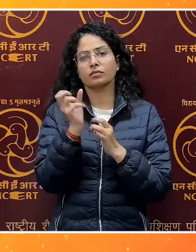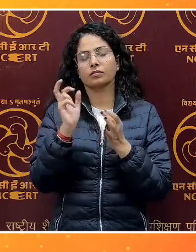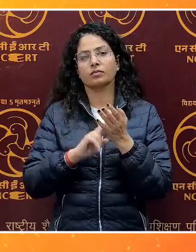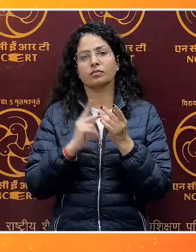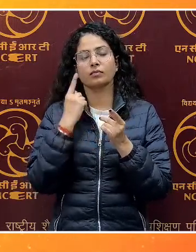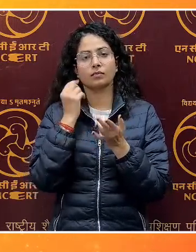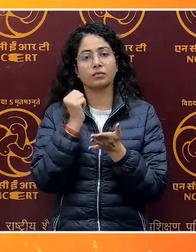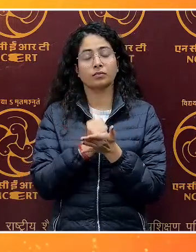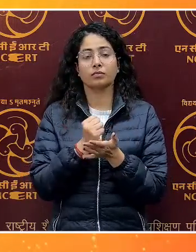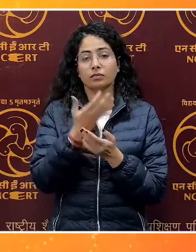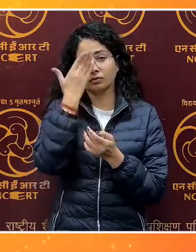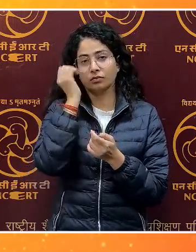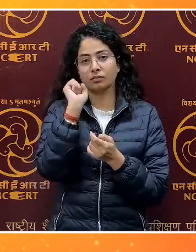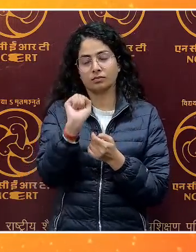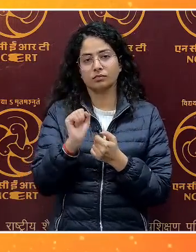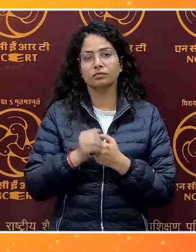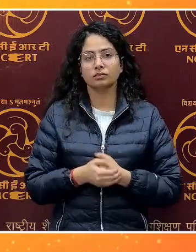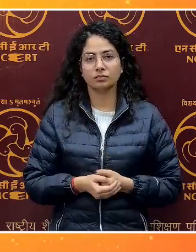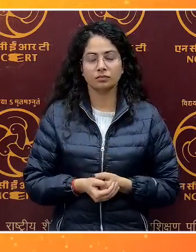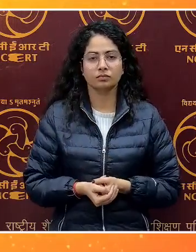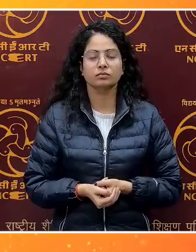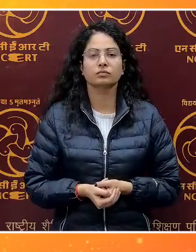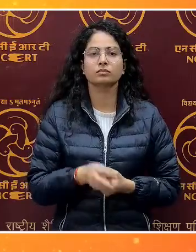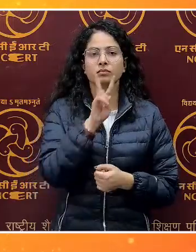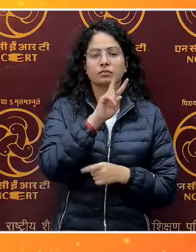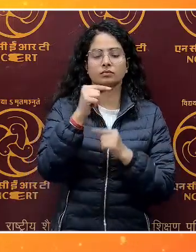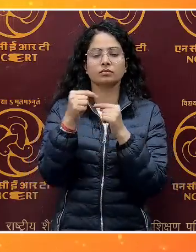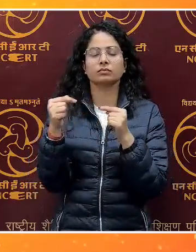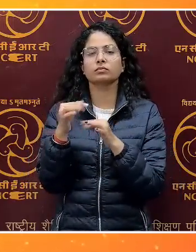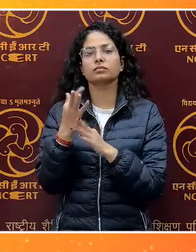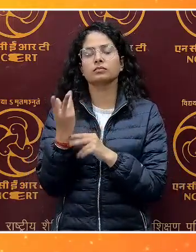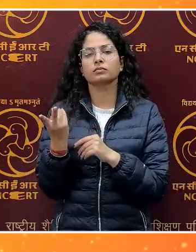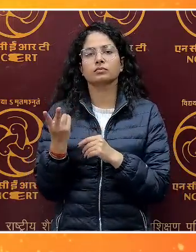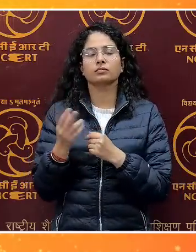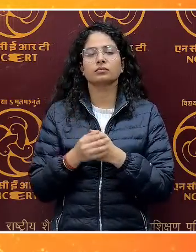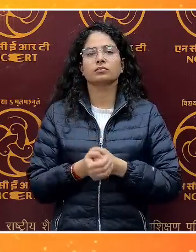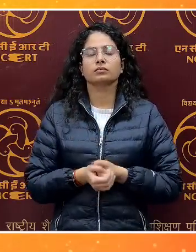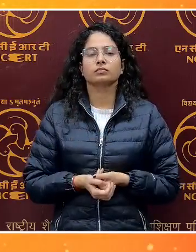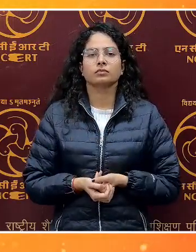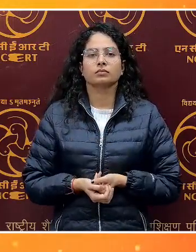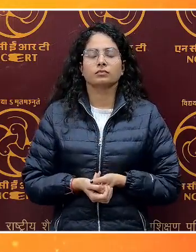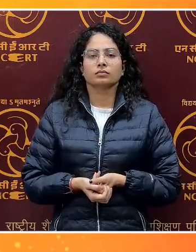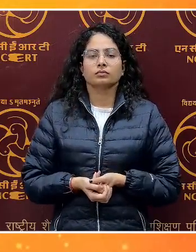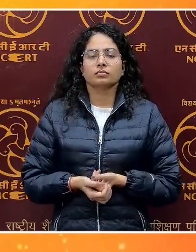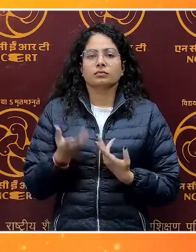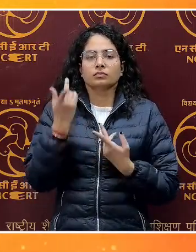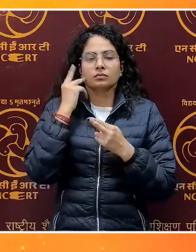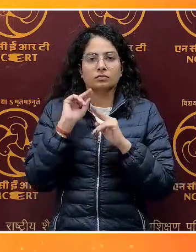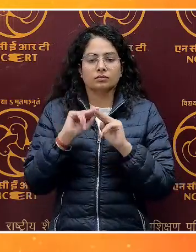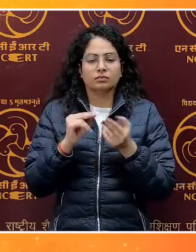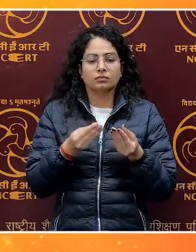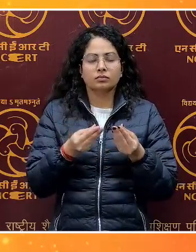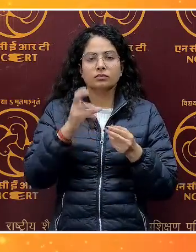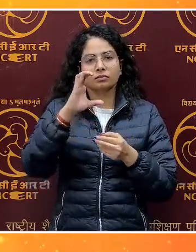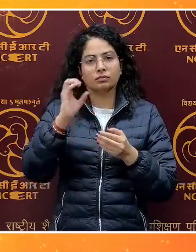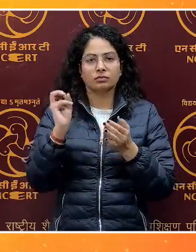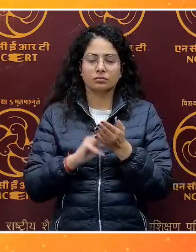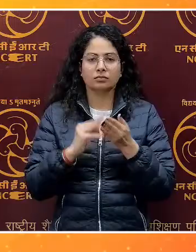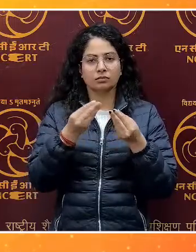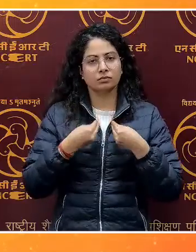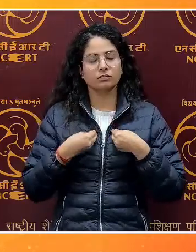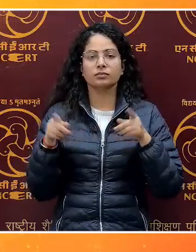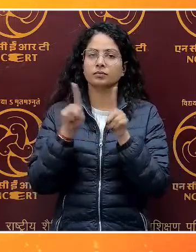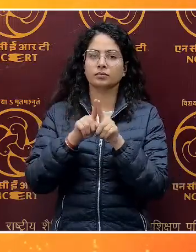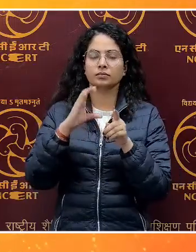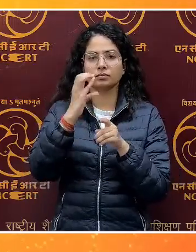mandatory, remember. Okay, volume is always measured in cubic units, children. If it is given in centimeters, we write